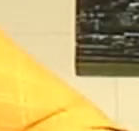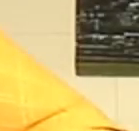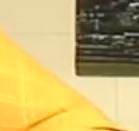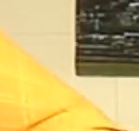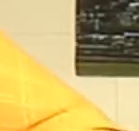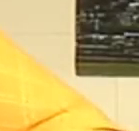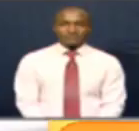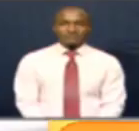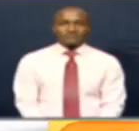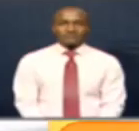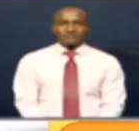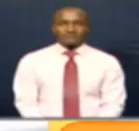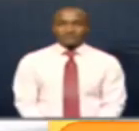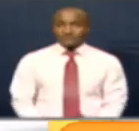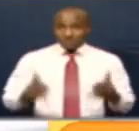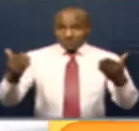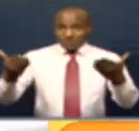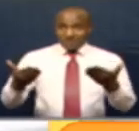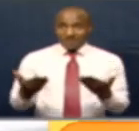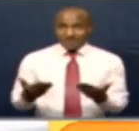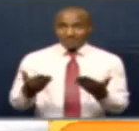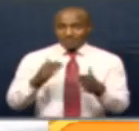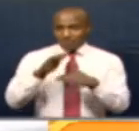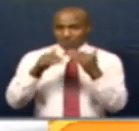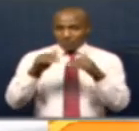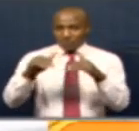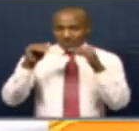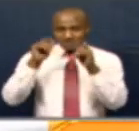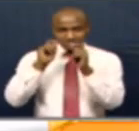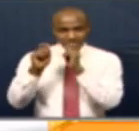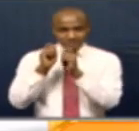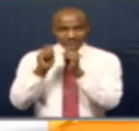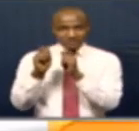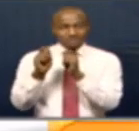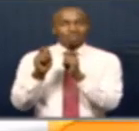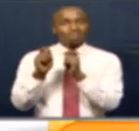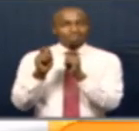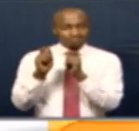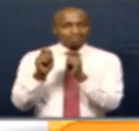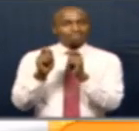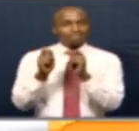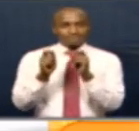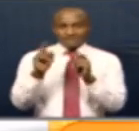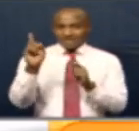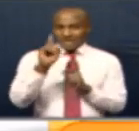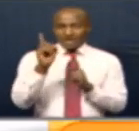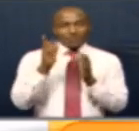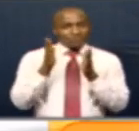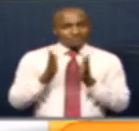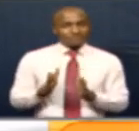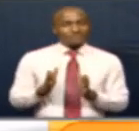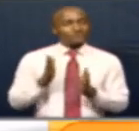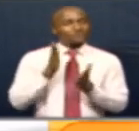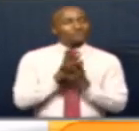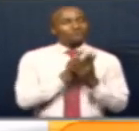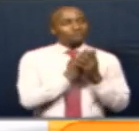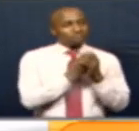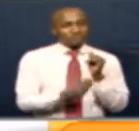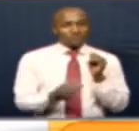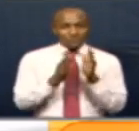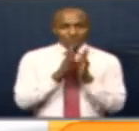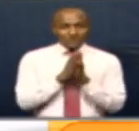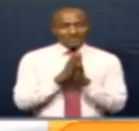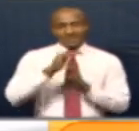And welcome back, and it's that time you've been waiting for. There is no nice way of putting it. Nairobians are clearly disappointed with the state of their